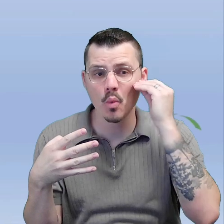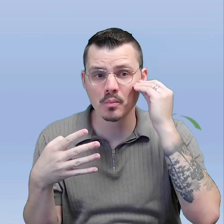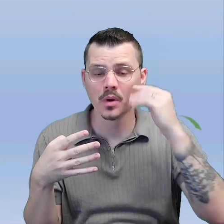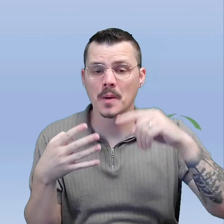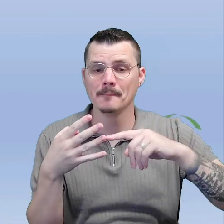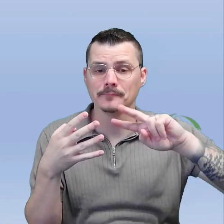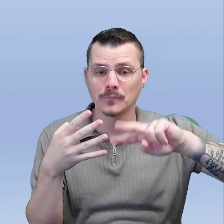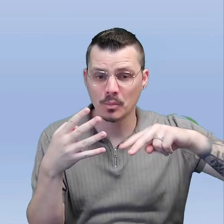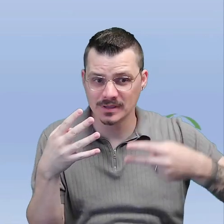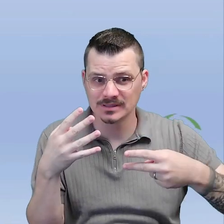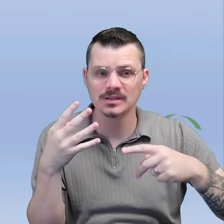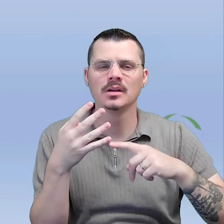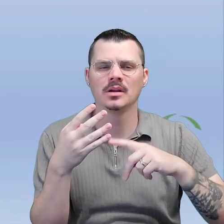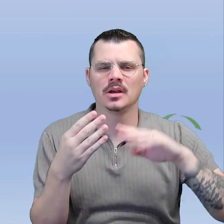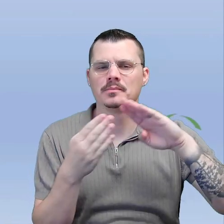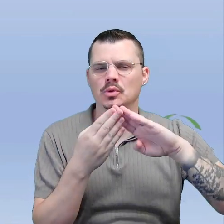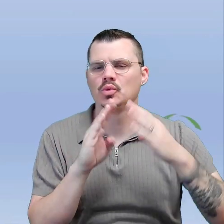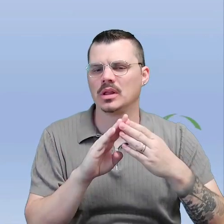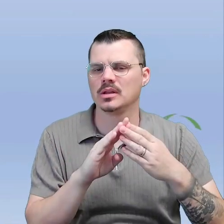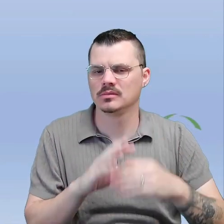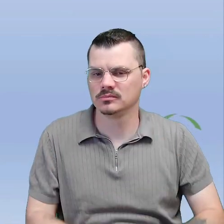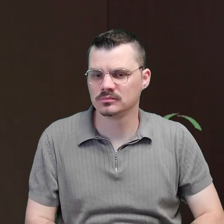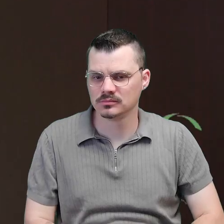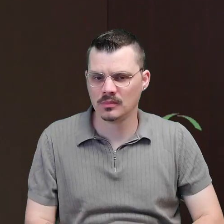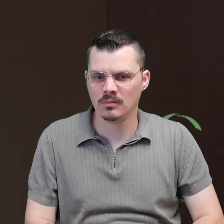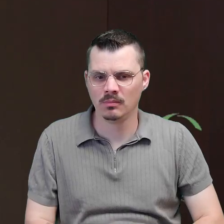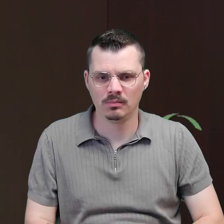home, purpose, and community.